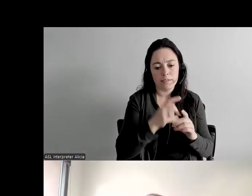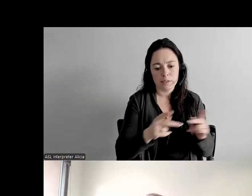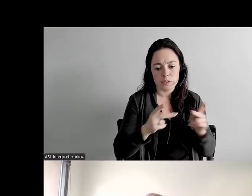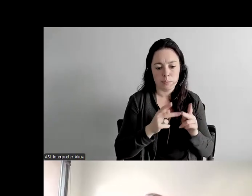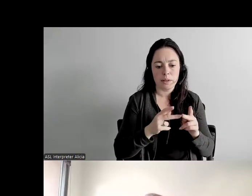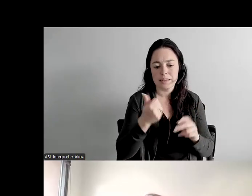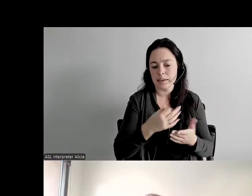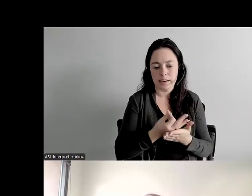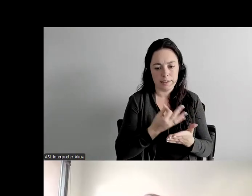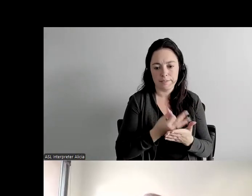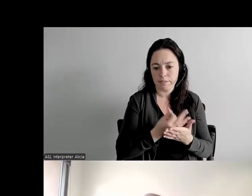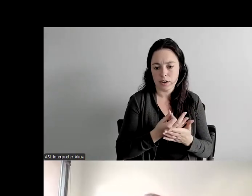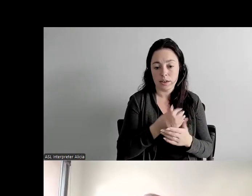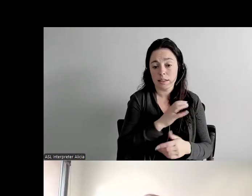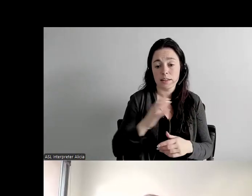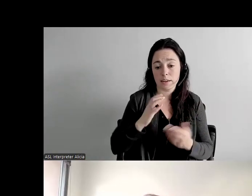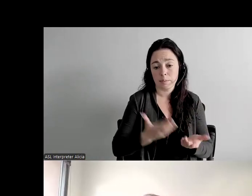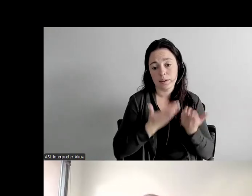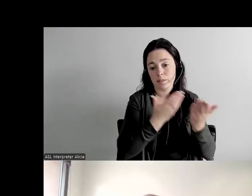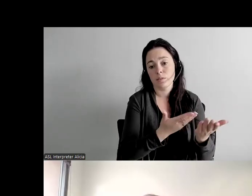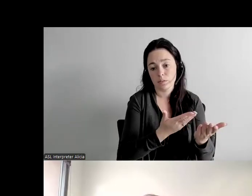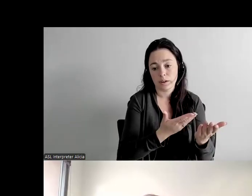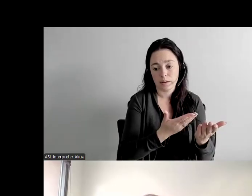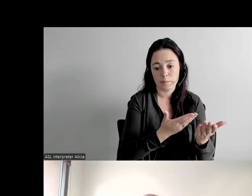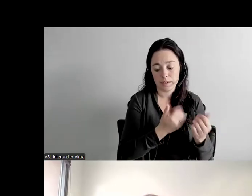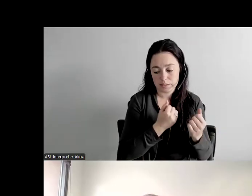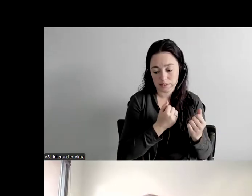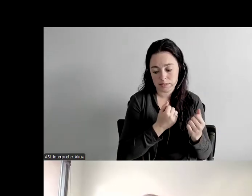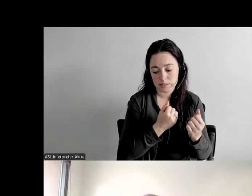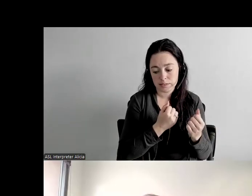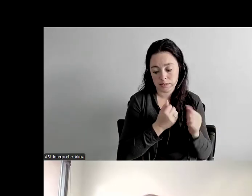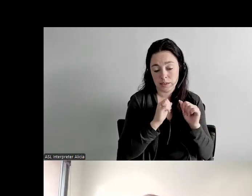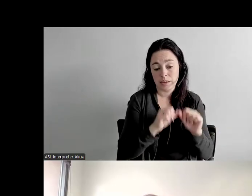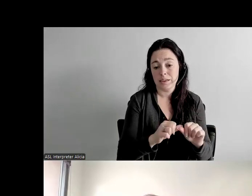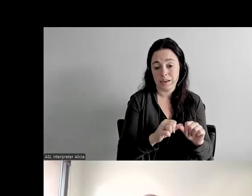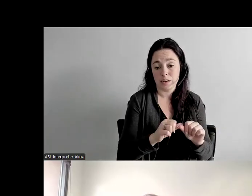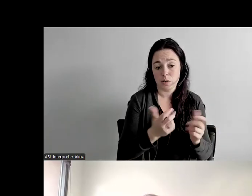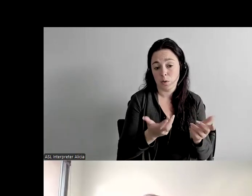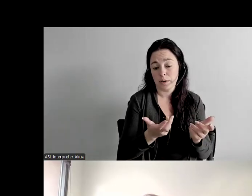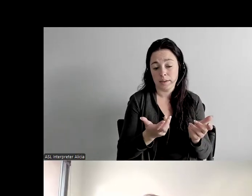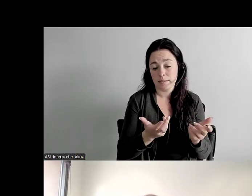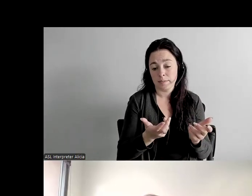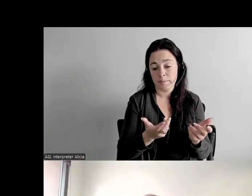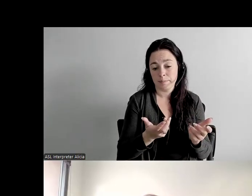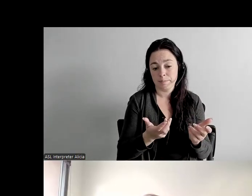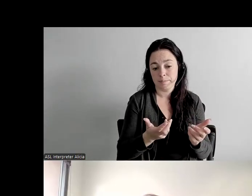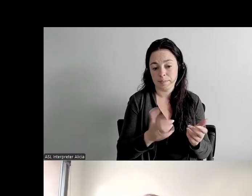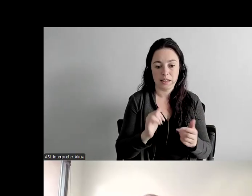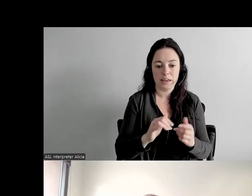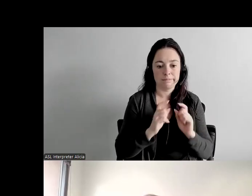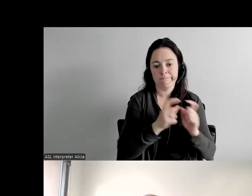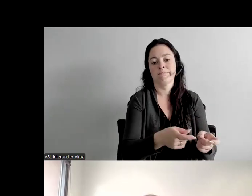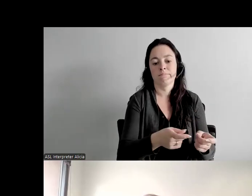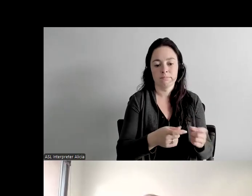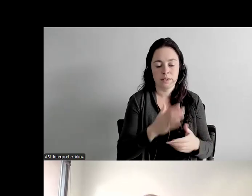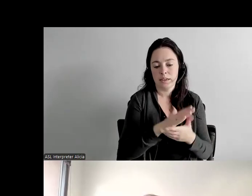any funding that this committee recommends also has an ongoing, I mean, I want it to be an endowment, but it's some sort